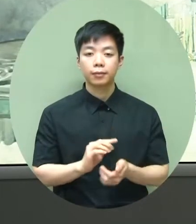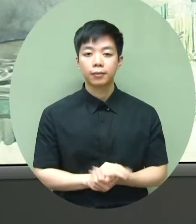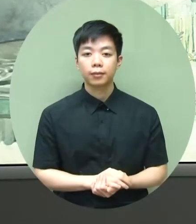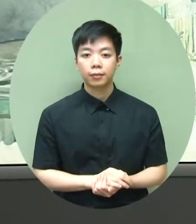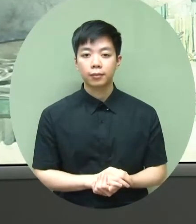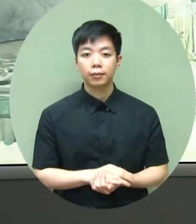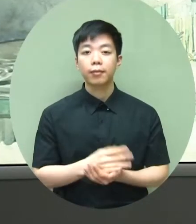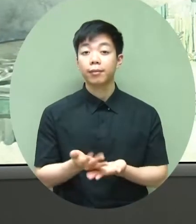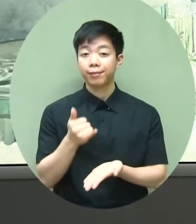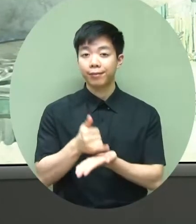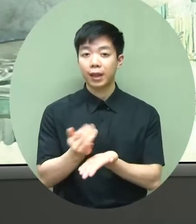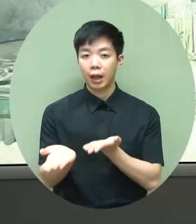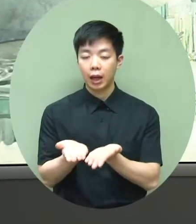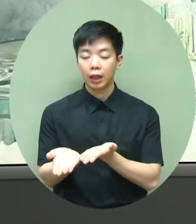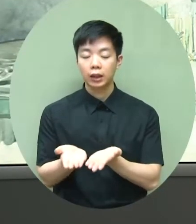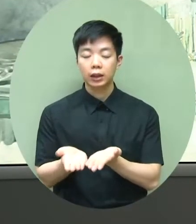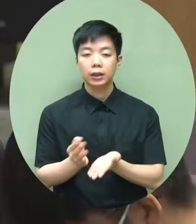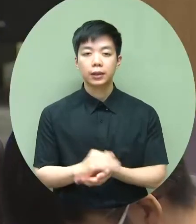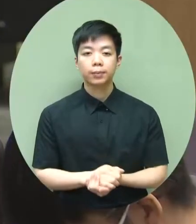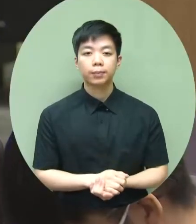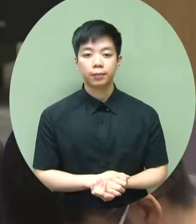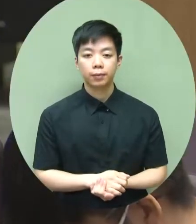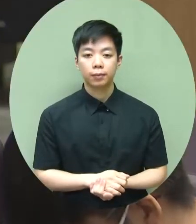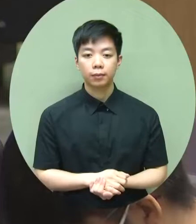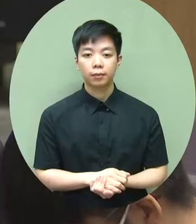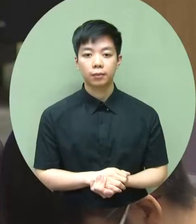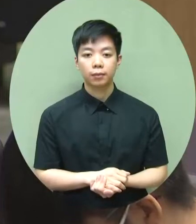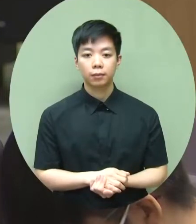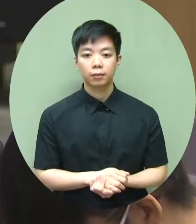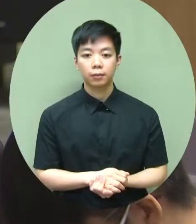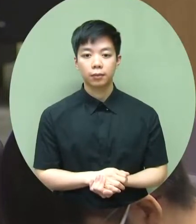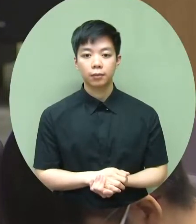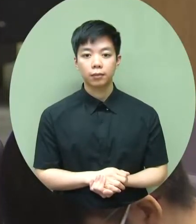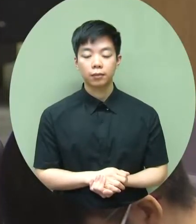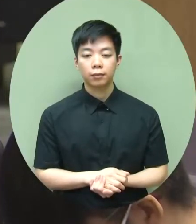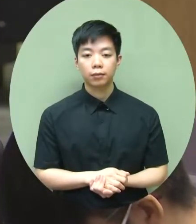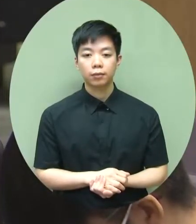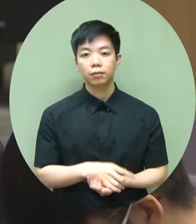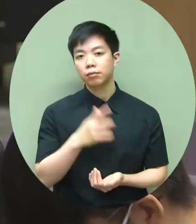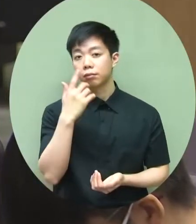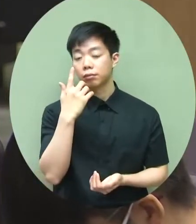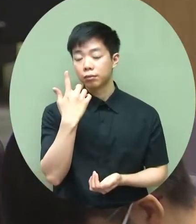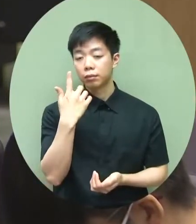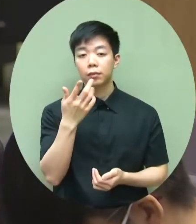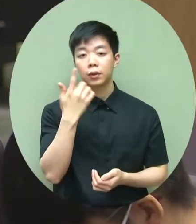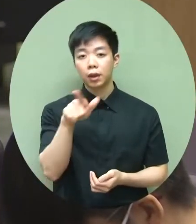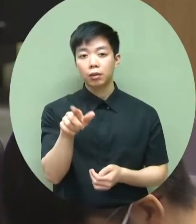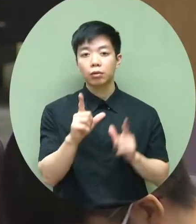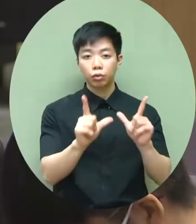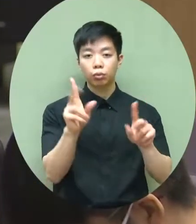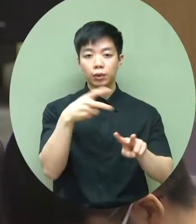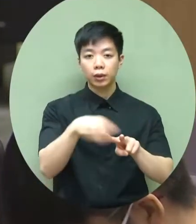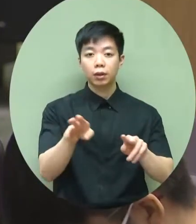expecting after the extension is open, given that the trains will now be operating with 9 carriages instead of 12? Would